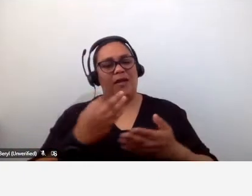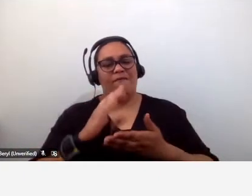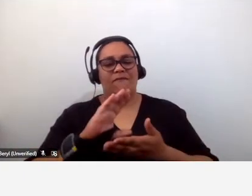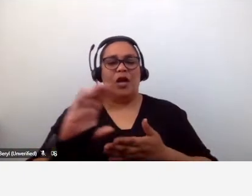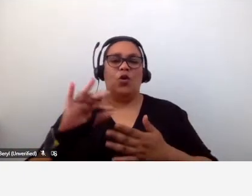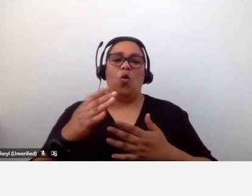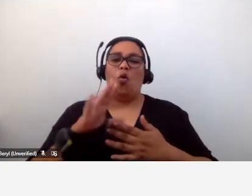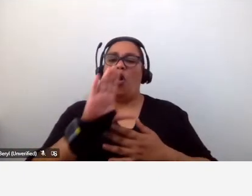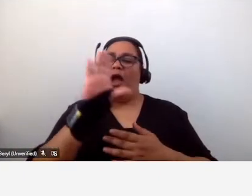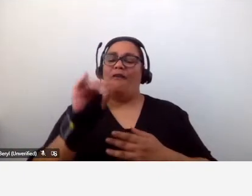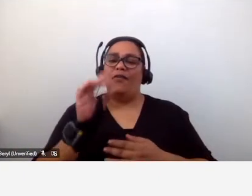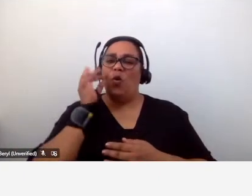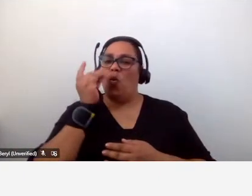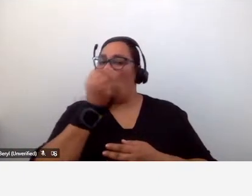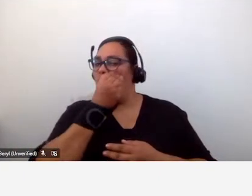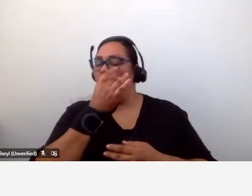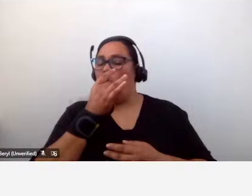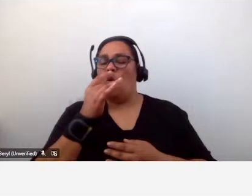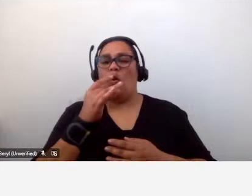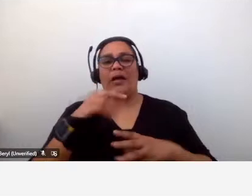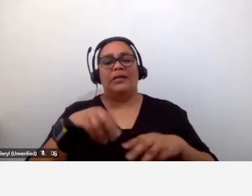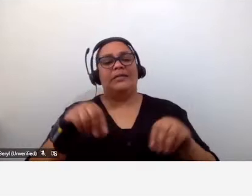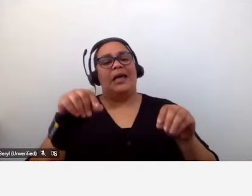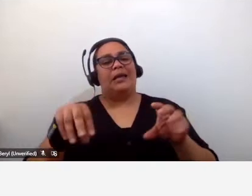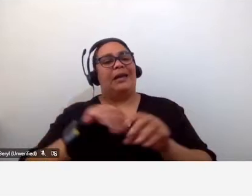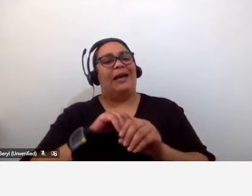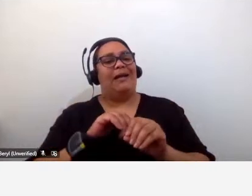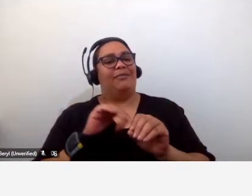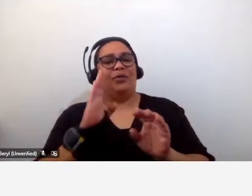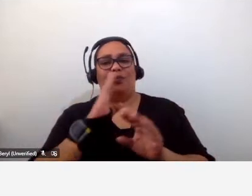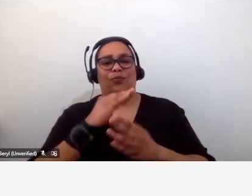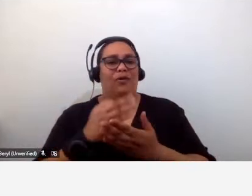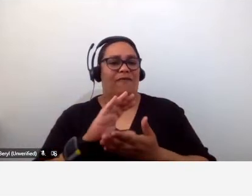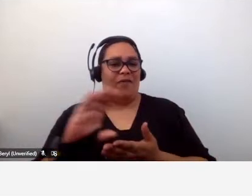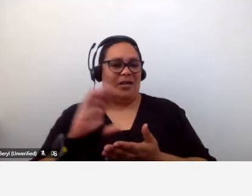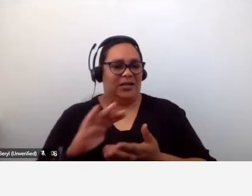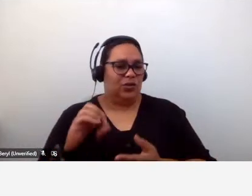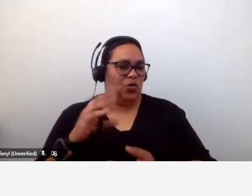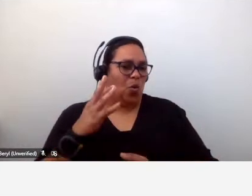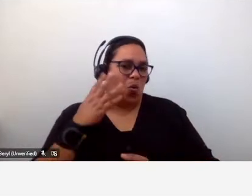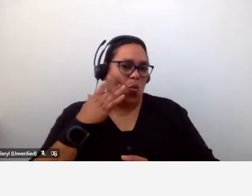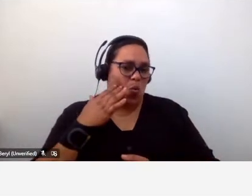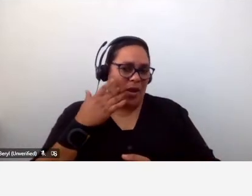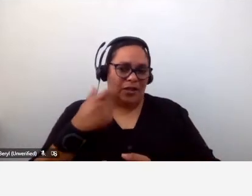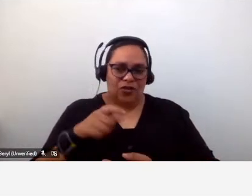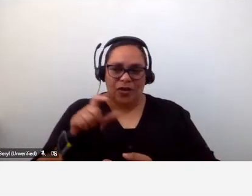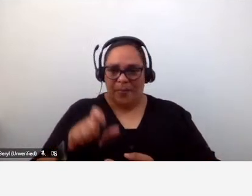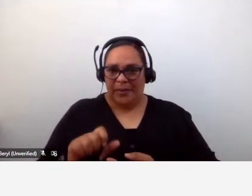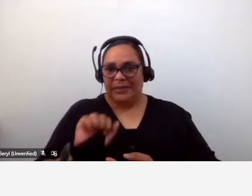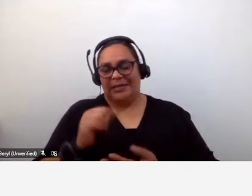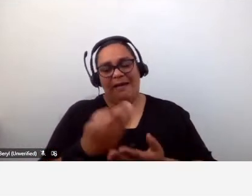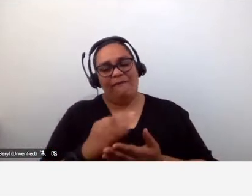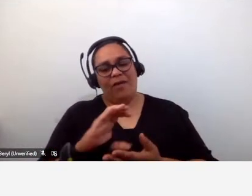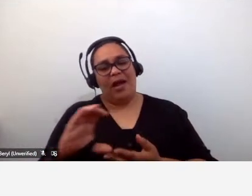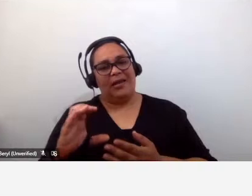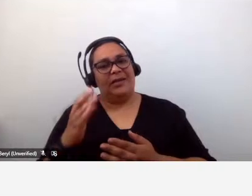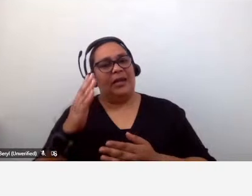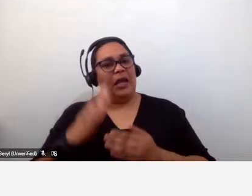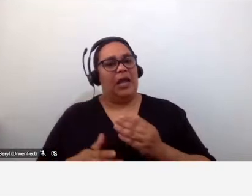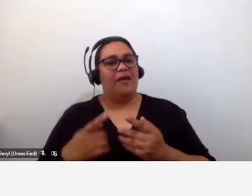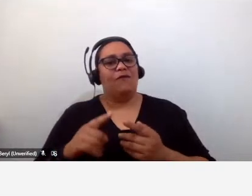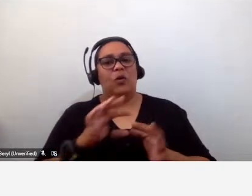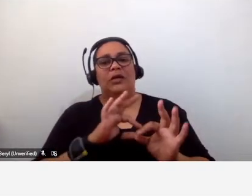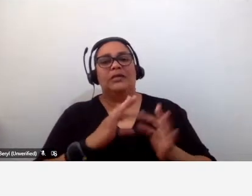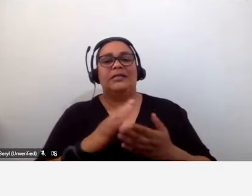much of African and Khoisan sand, among others. So when exactly, Chairperson, does funding come to an end for some